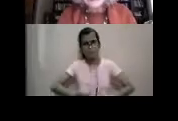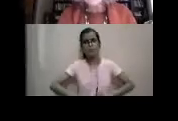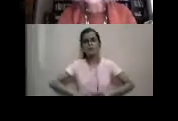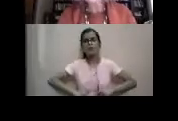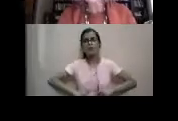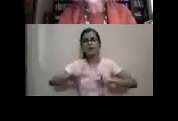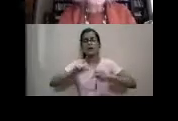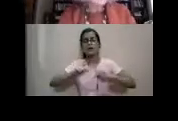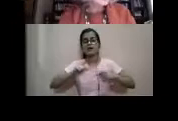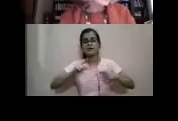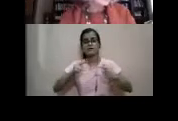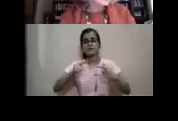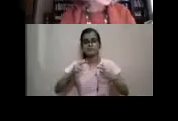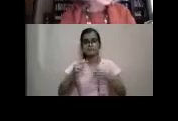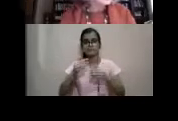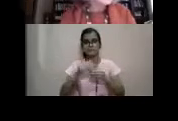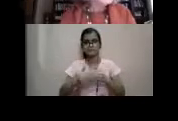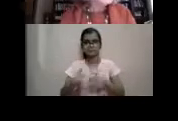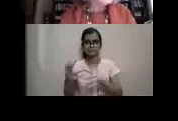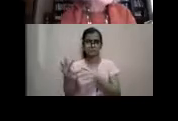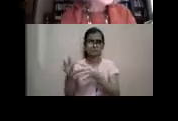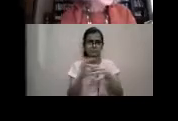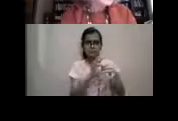lived intertwined with others.